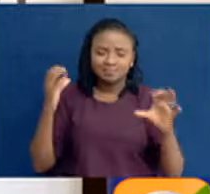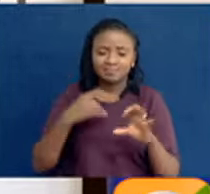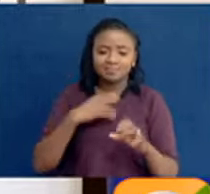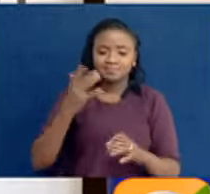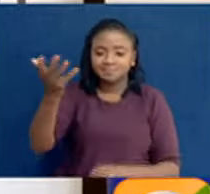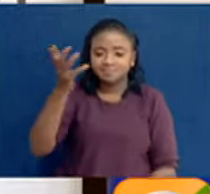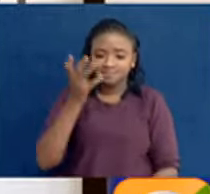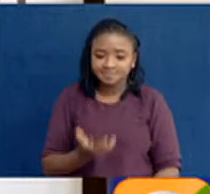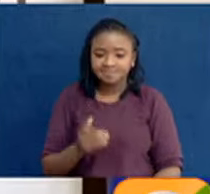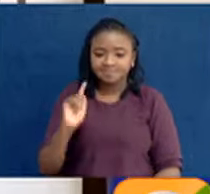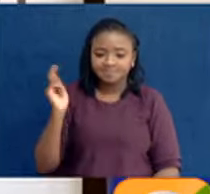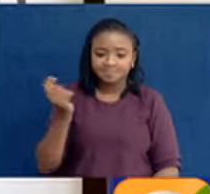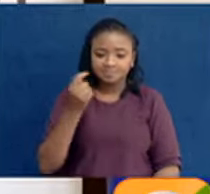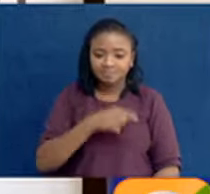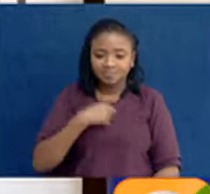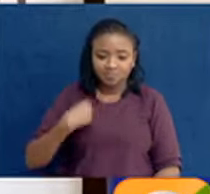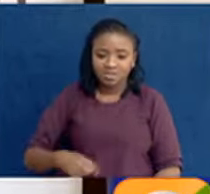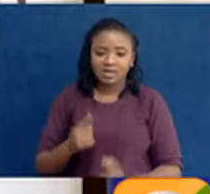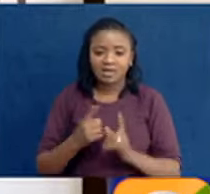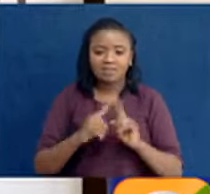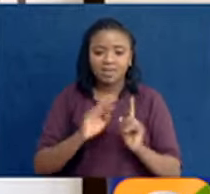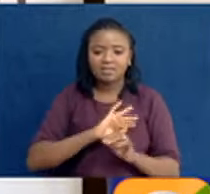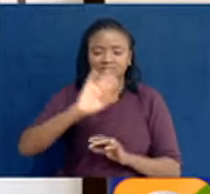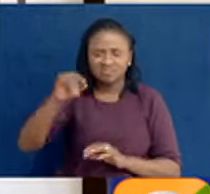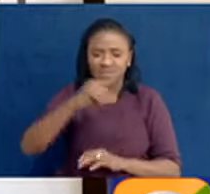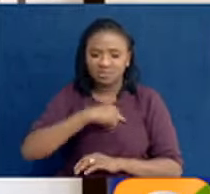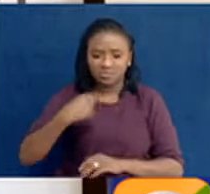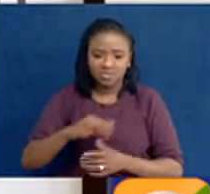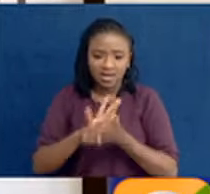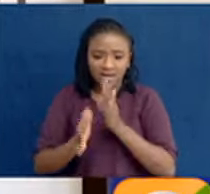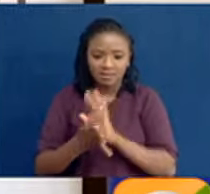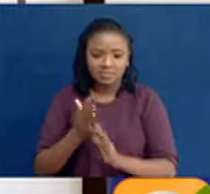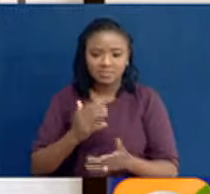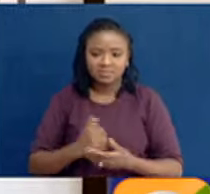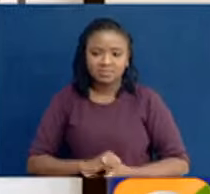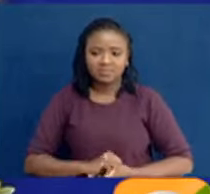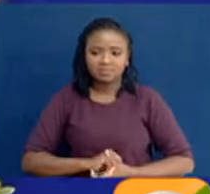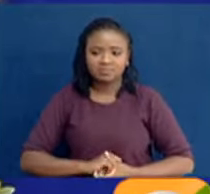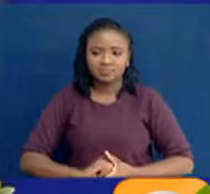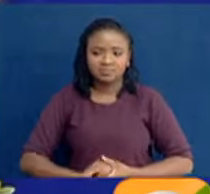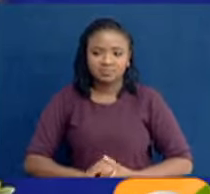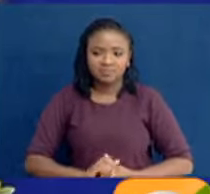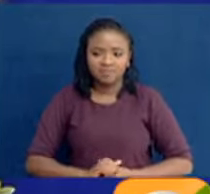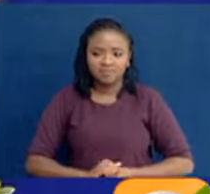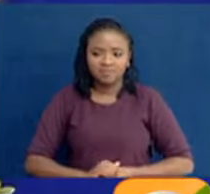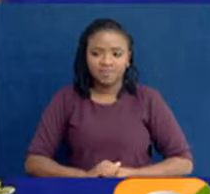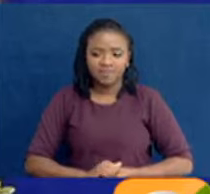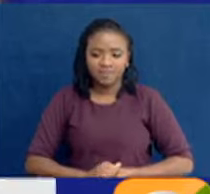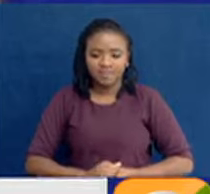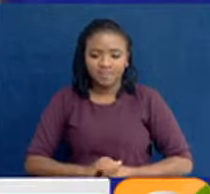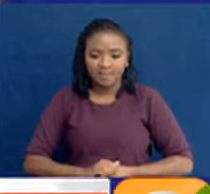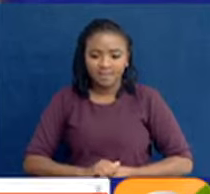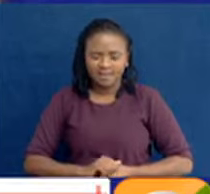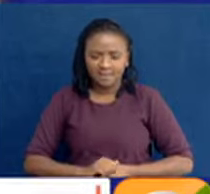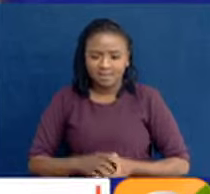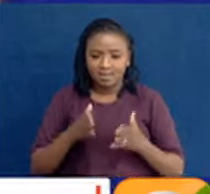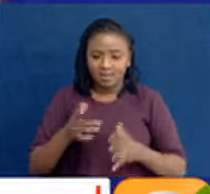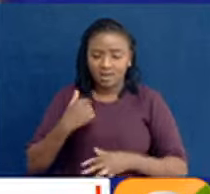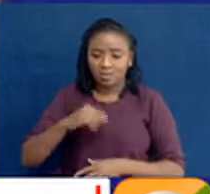here goes back to China empty. So it increases the cost of logistics. So far, we have over